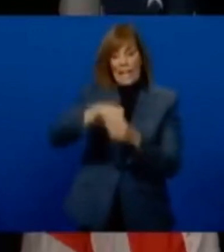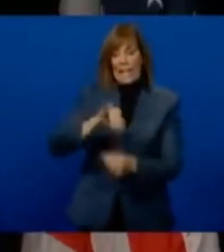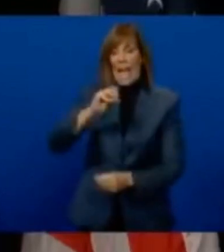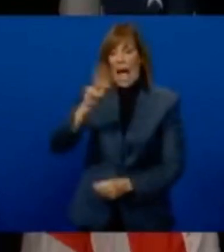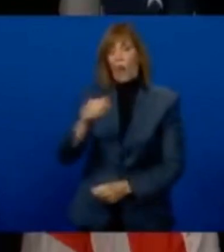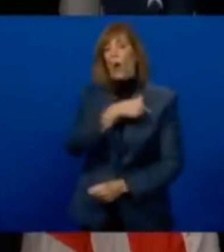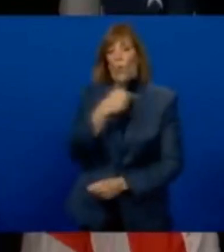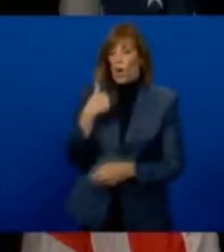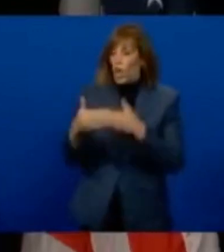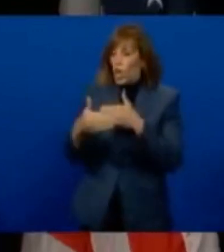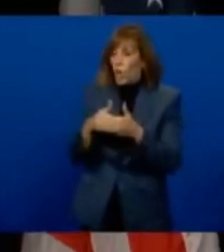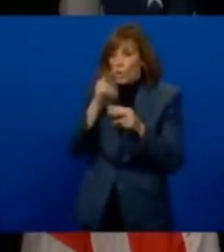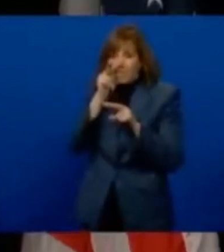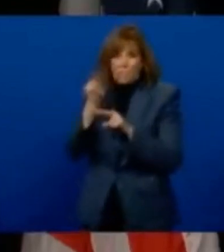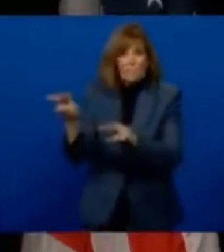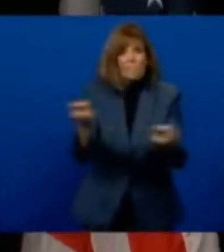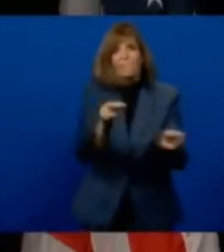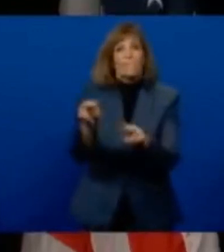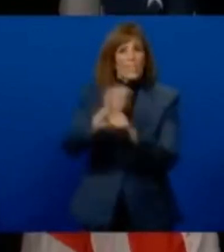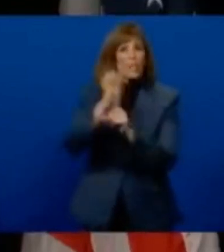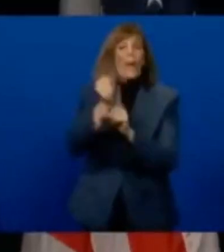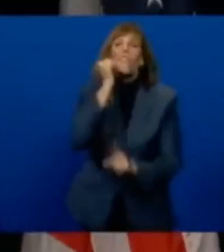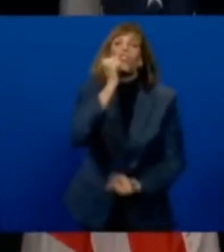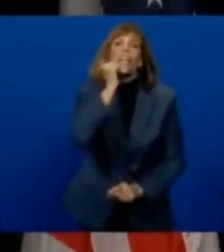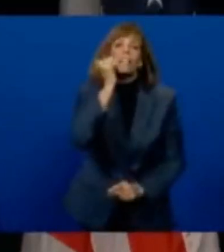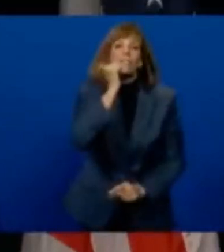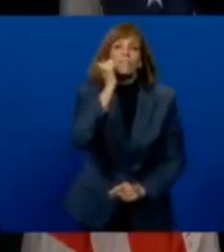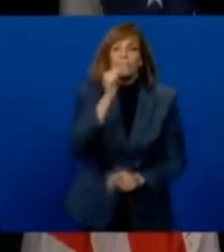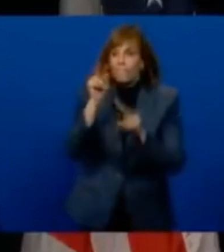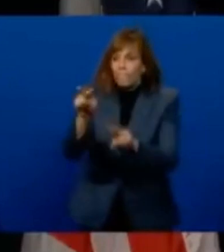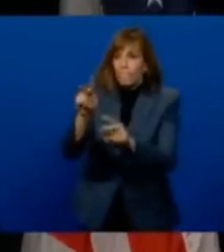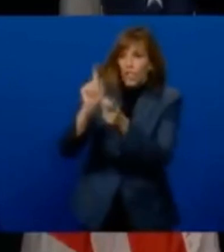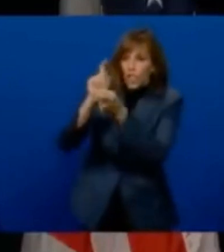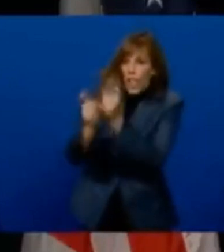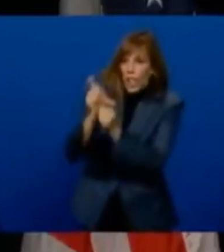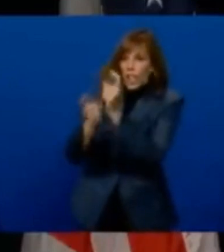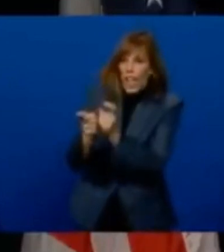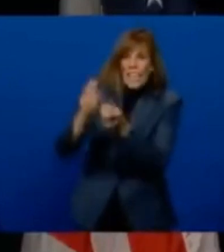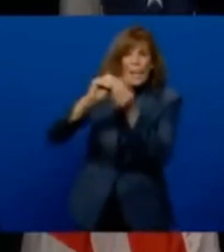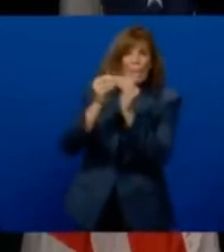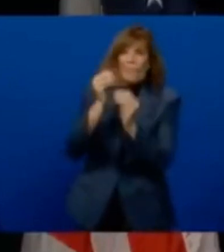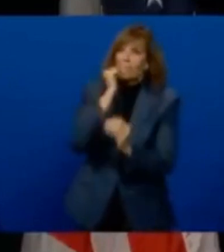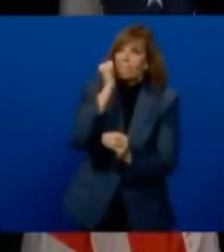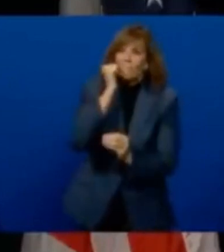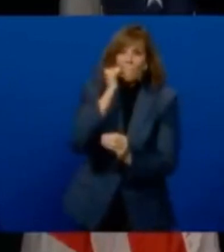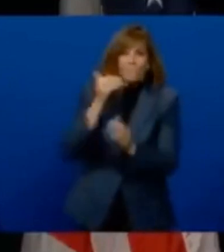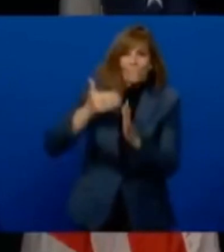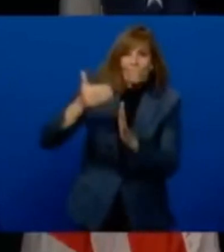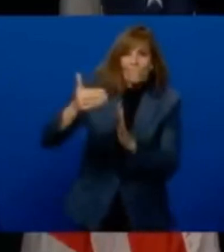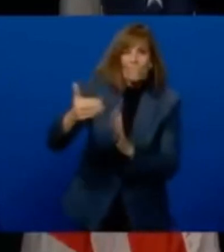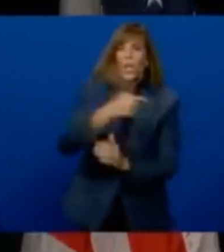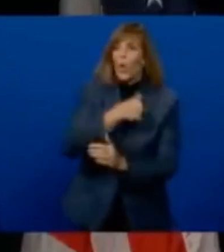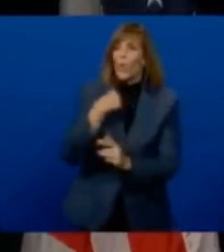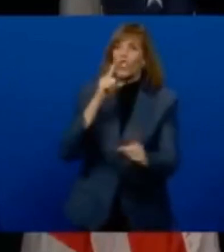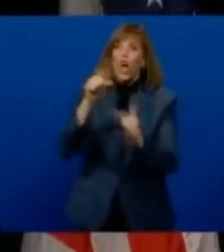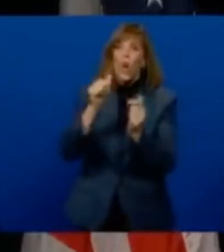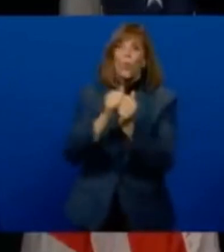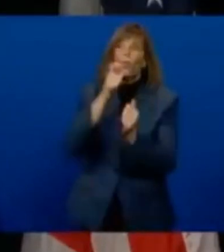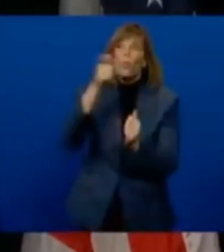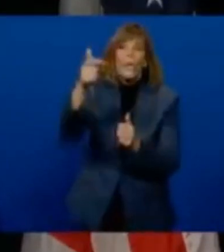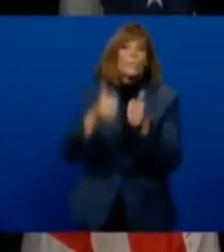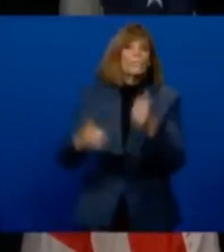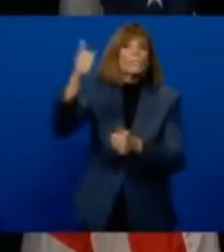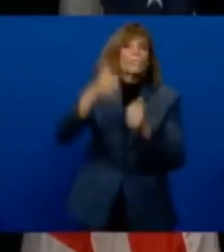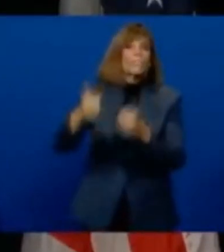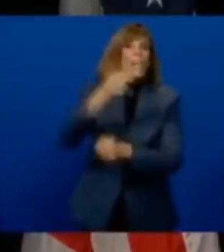we are monitoring the situation every day in real time. We're studying the data, we're talking with the leaders of our health systems